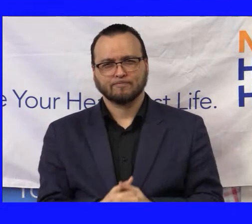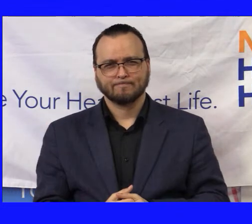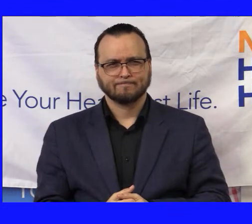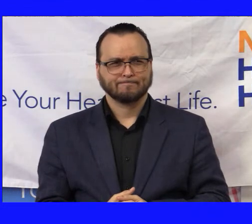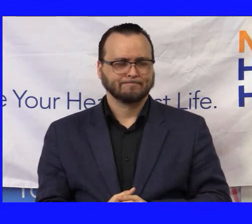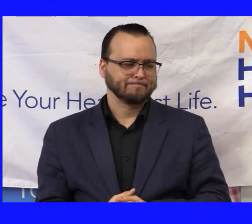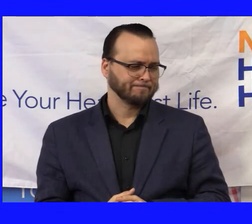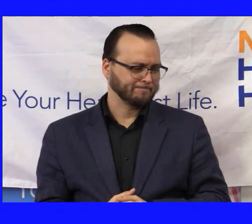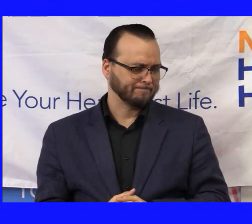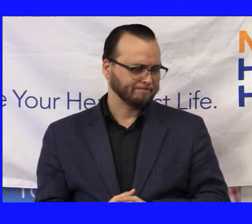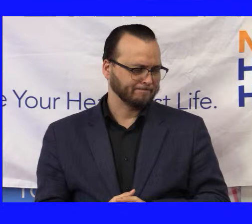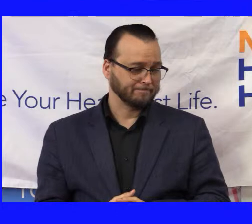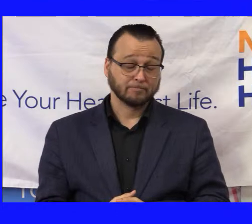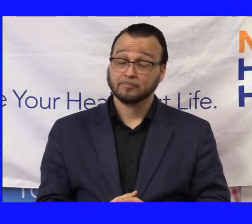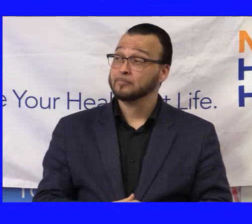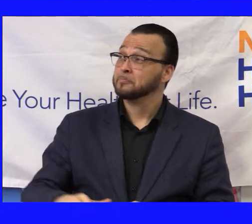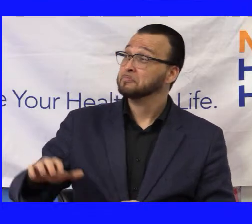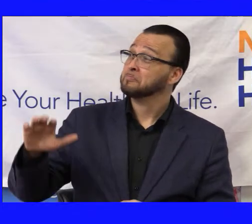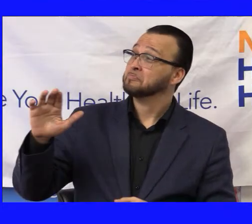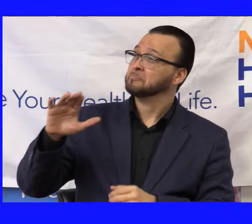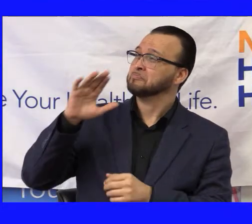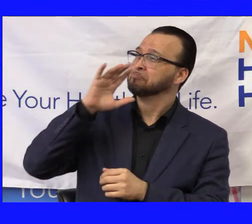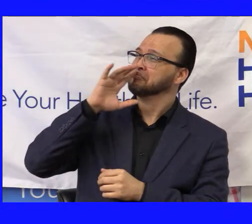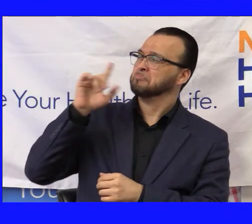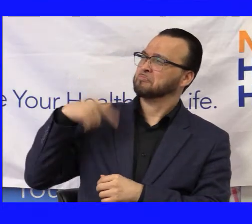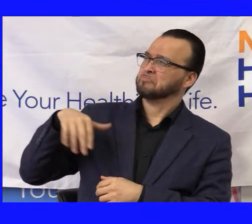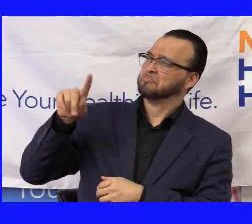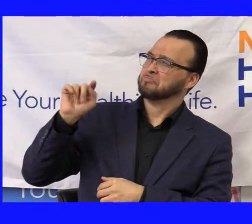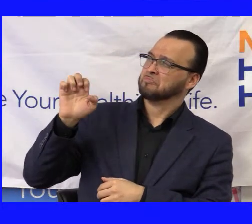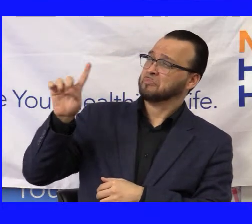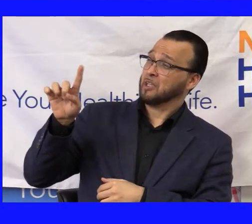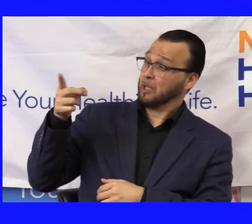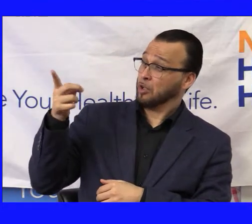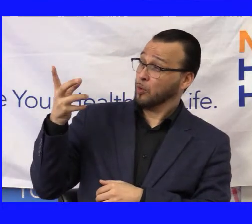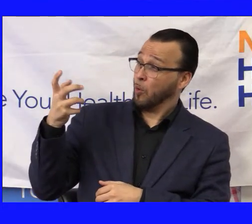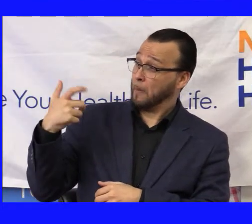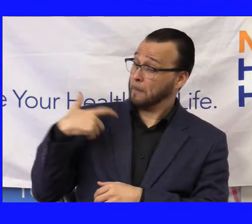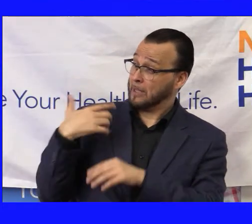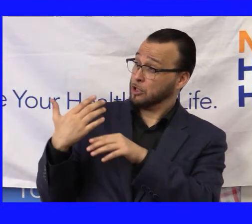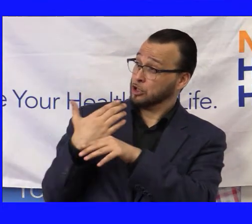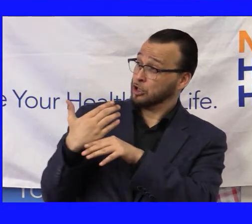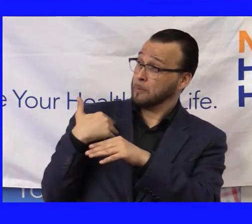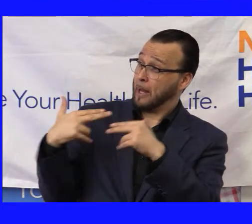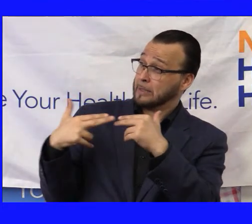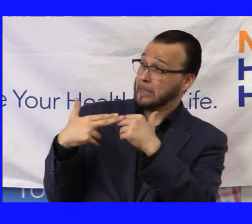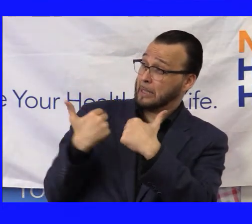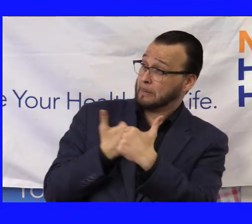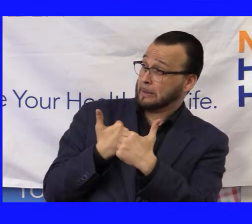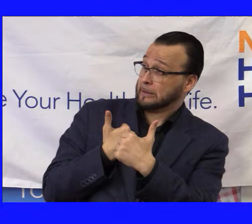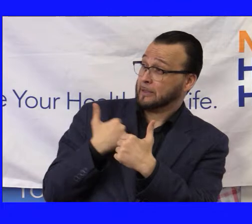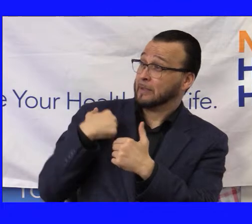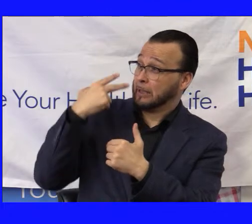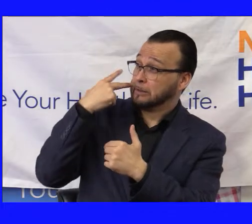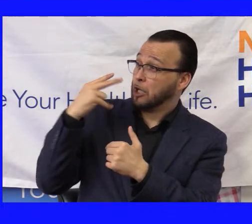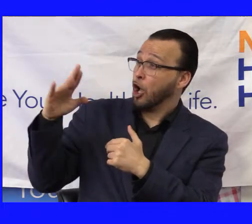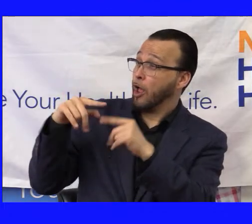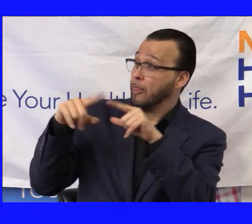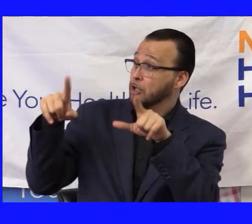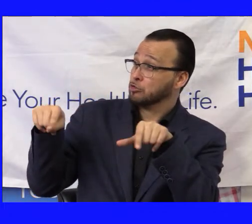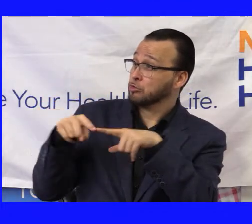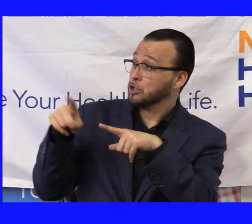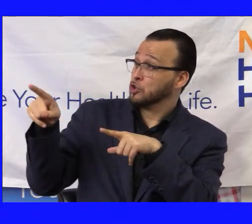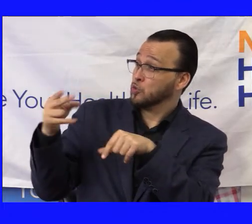Dr. Calmia, this is Ted. Do you want me to bring up to share my slides myself, or I see on the screen here that you have my slide